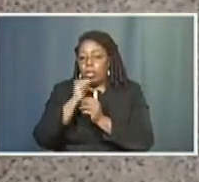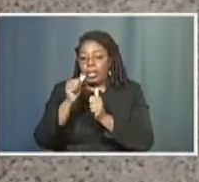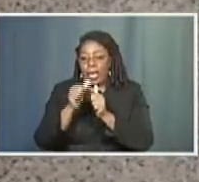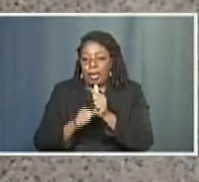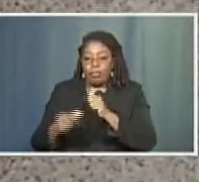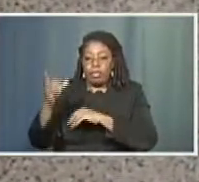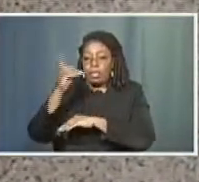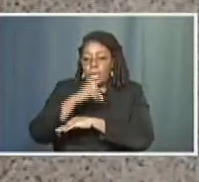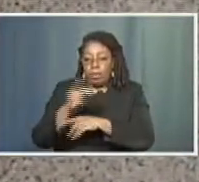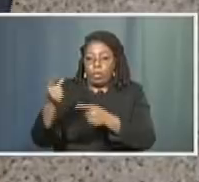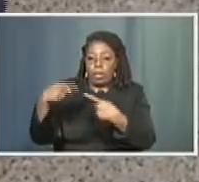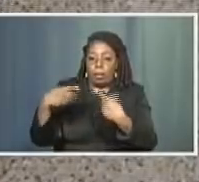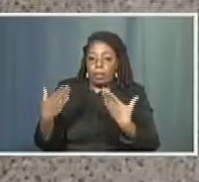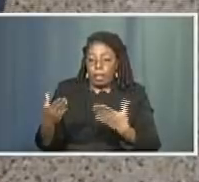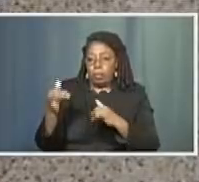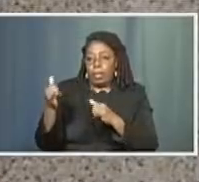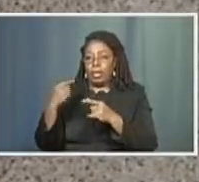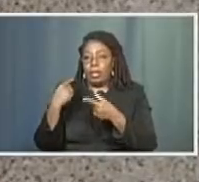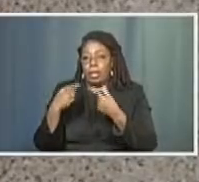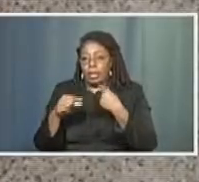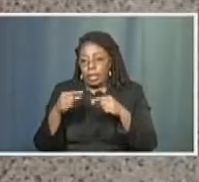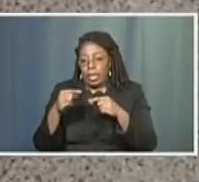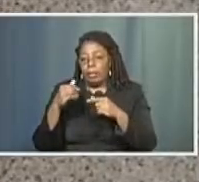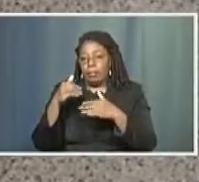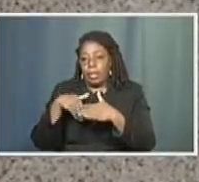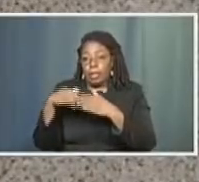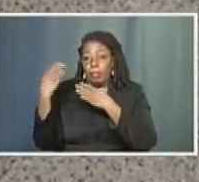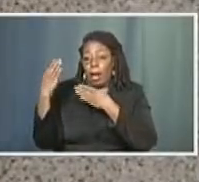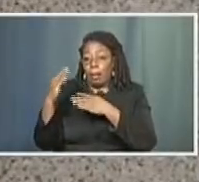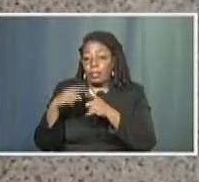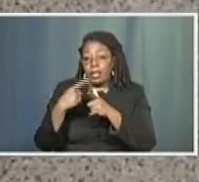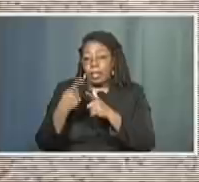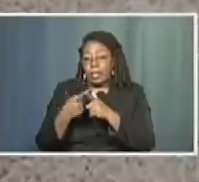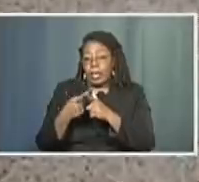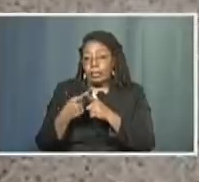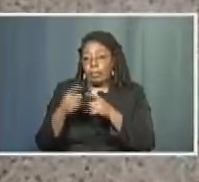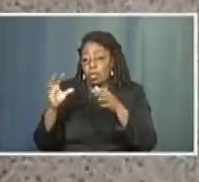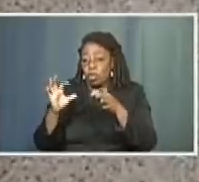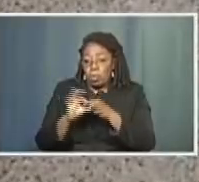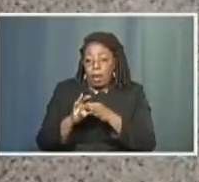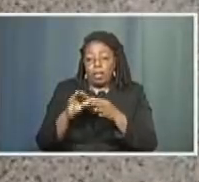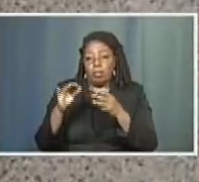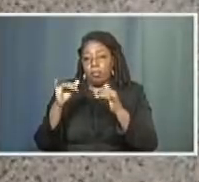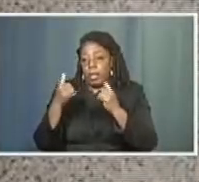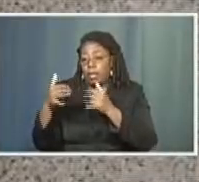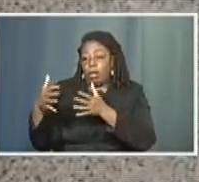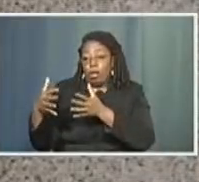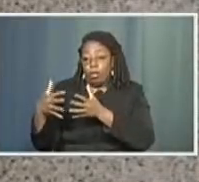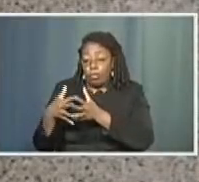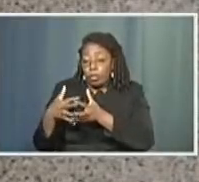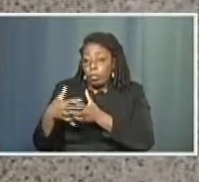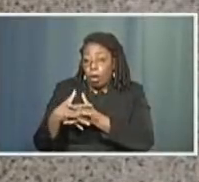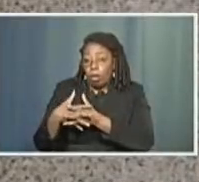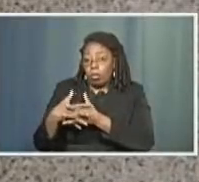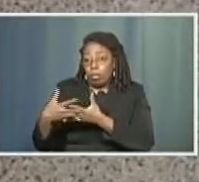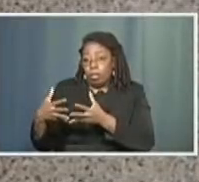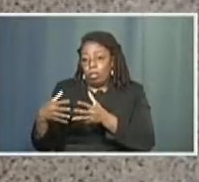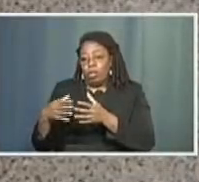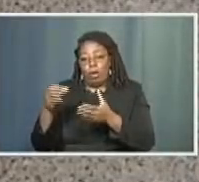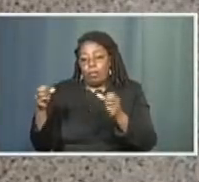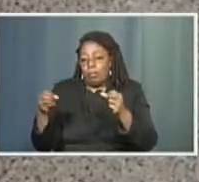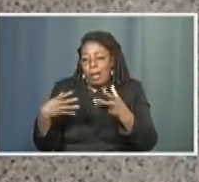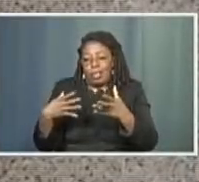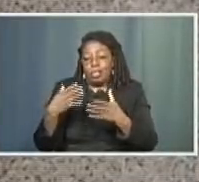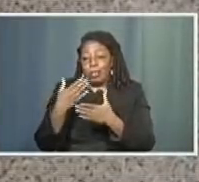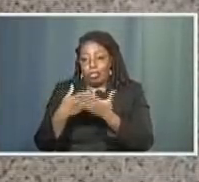come down here and play a game in a place like the Bahamas, and then when you combine it with playing football, you've got magic at hand.